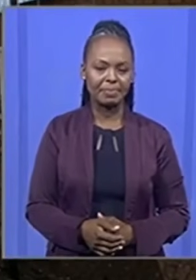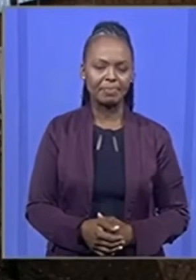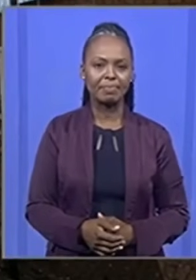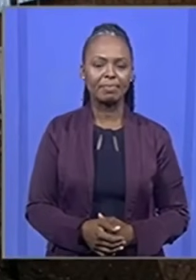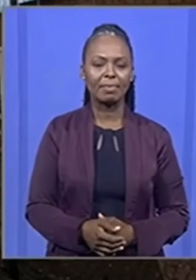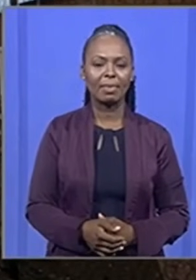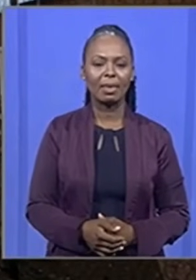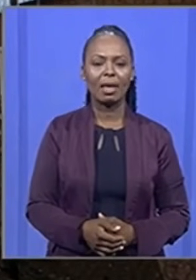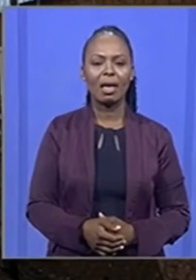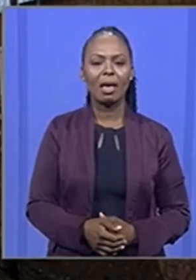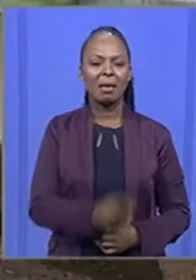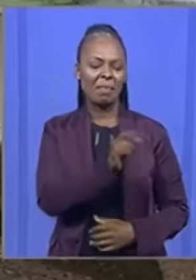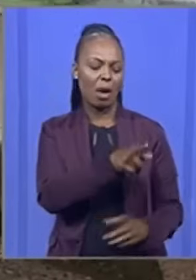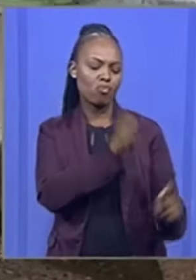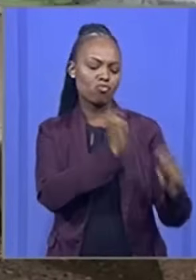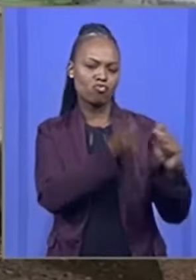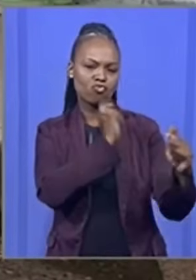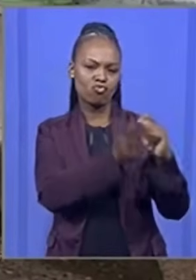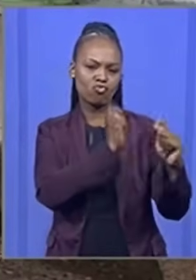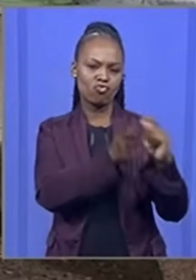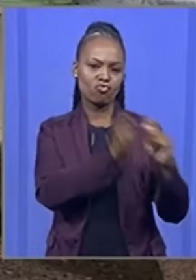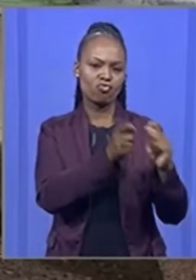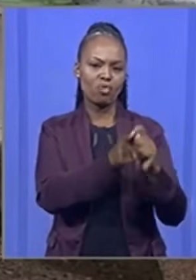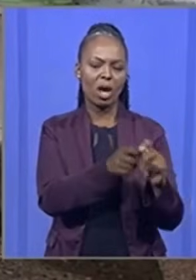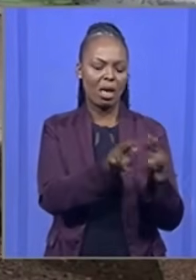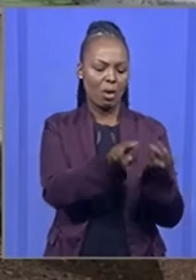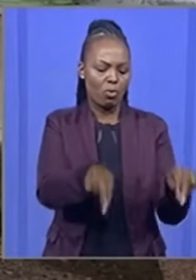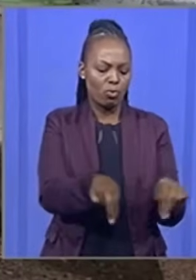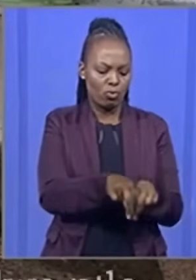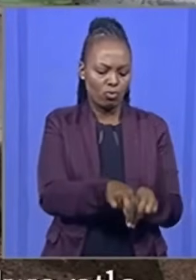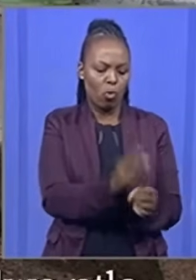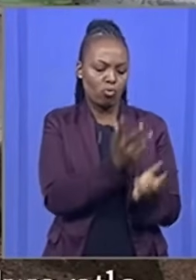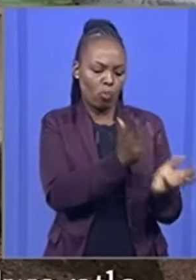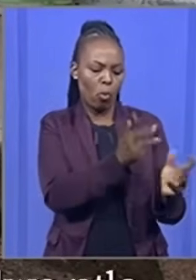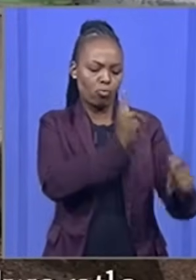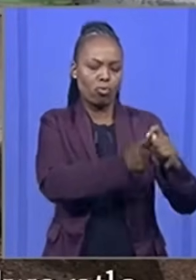Motheo o thubegileng yono ke mo ntlo ya mmemogolo